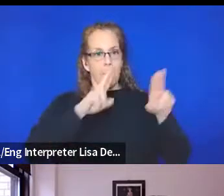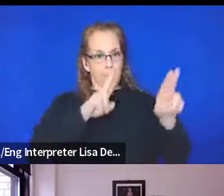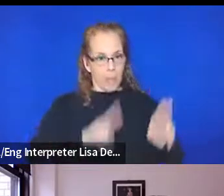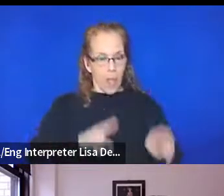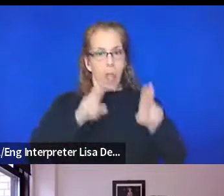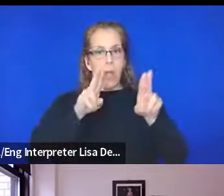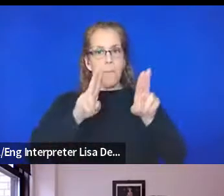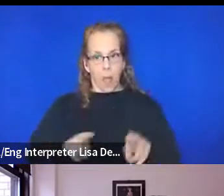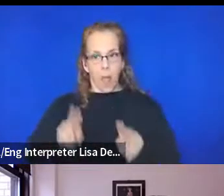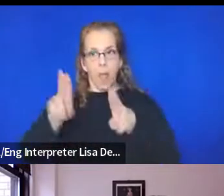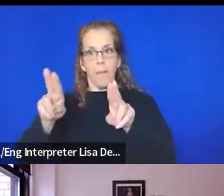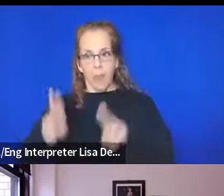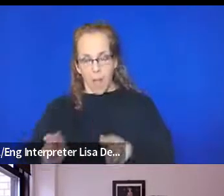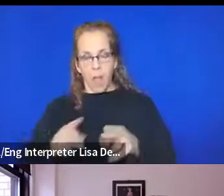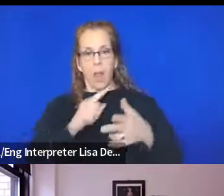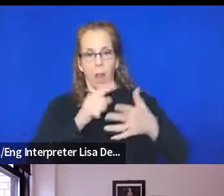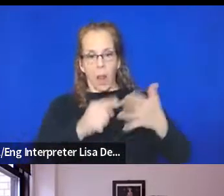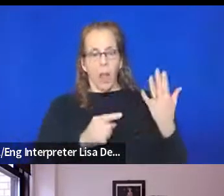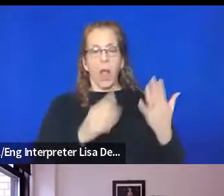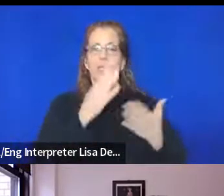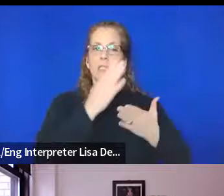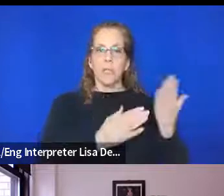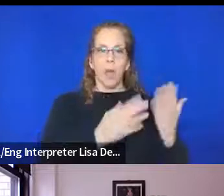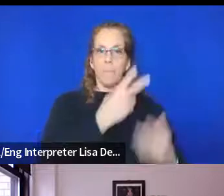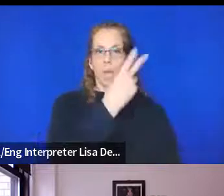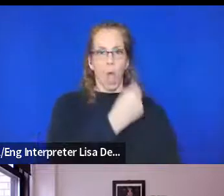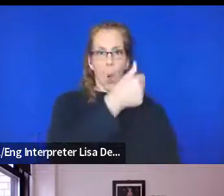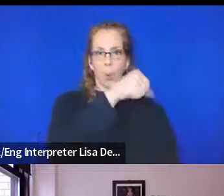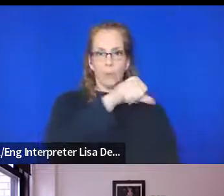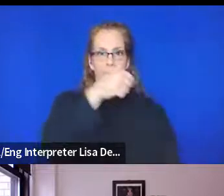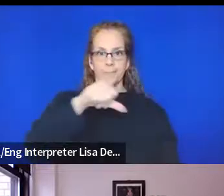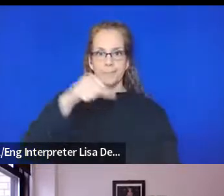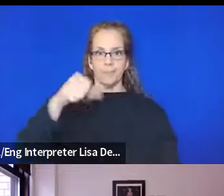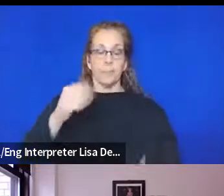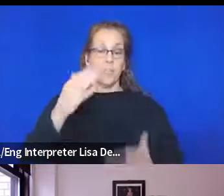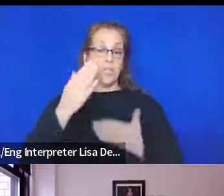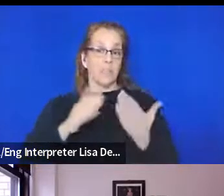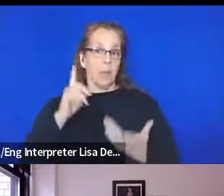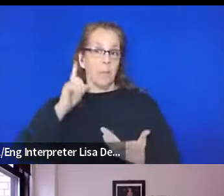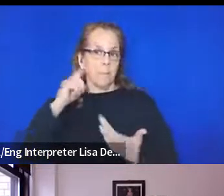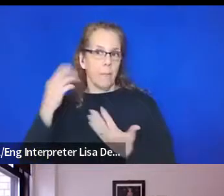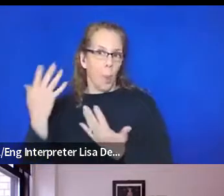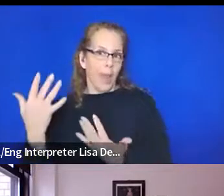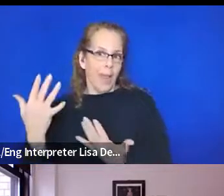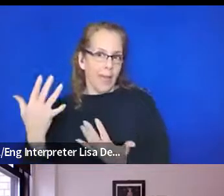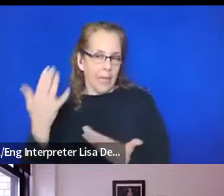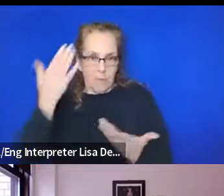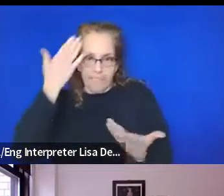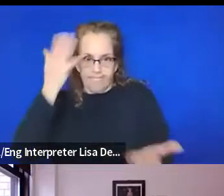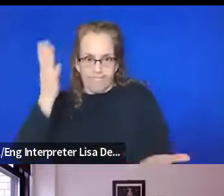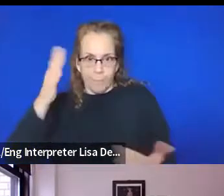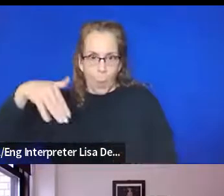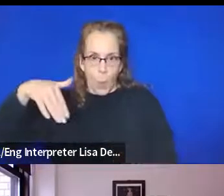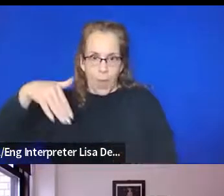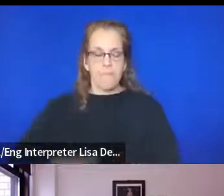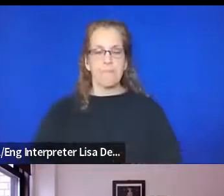haven't got some of them. I know I haven't gotten. Others I just haven't heard yet because I just haven't heard yet. It's not. I'll hear at some